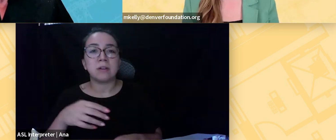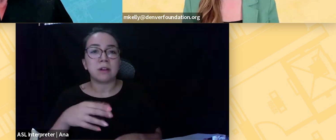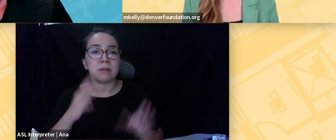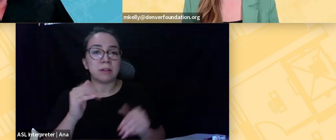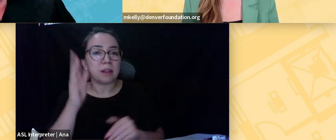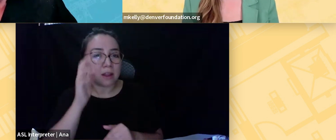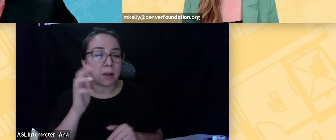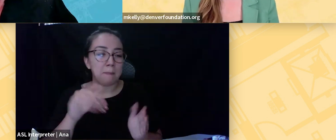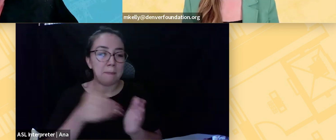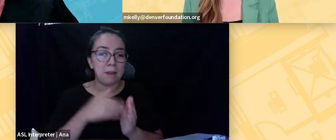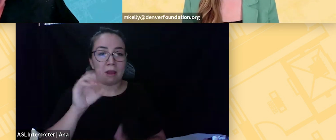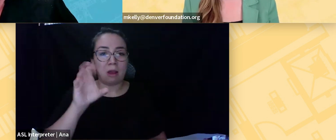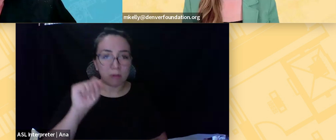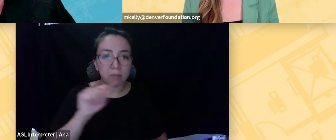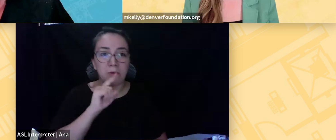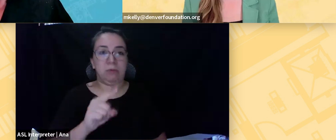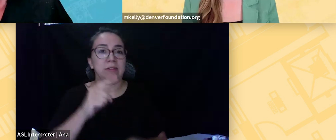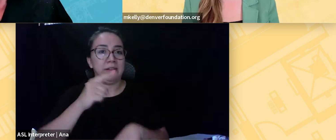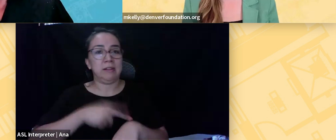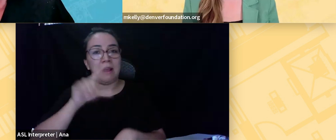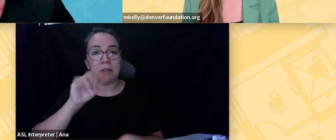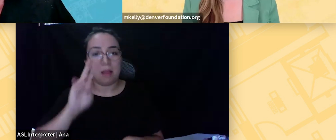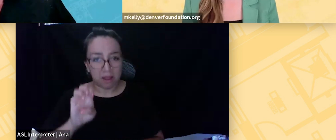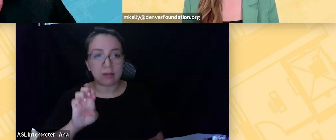kind of mid-October is really the timeline.